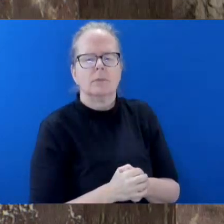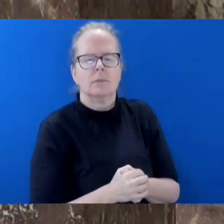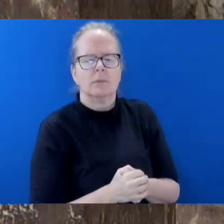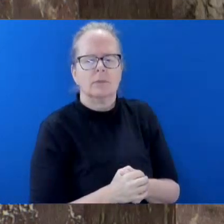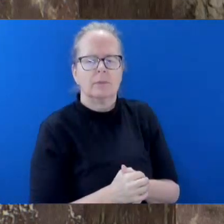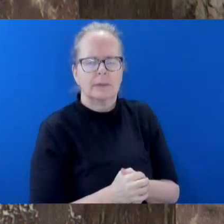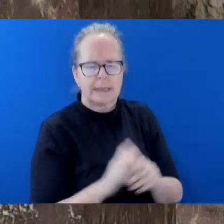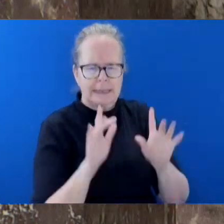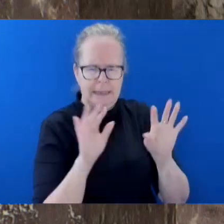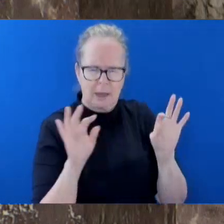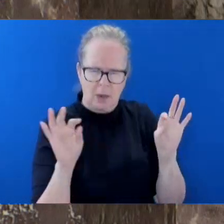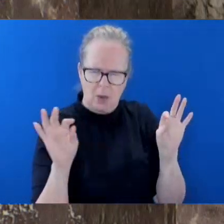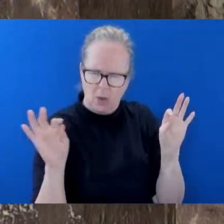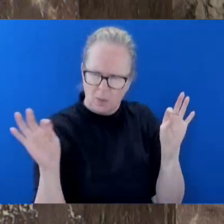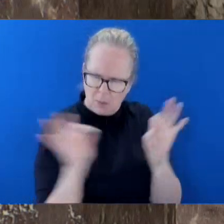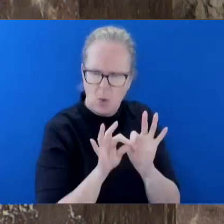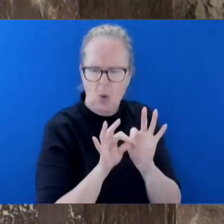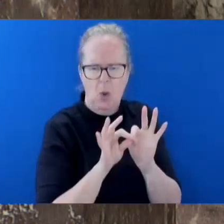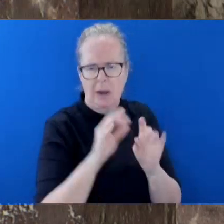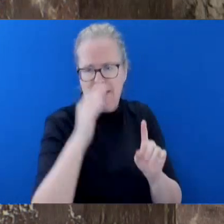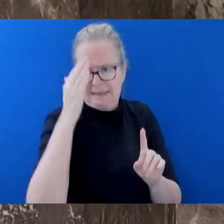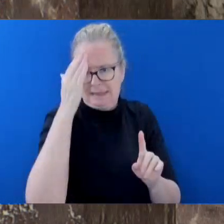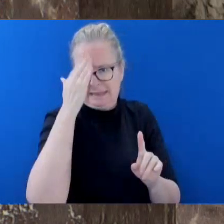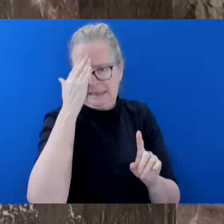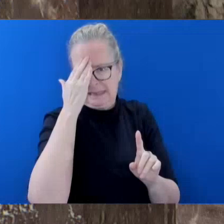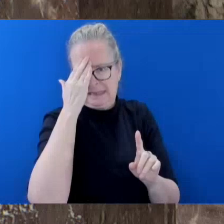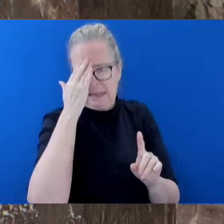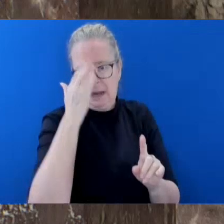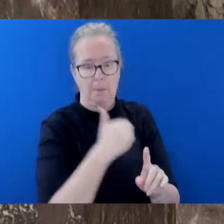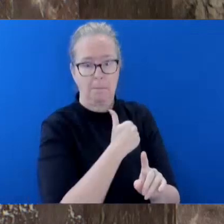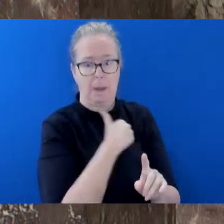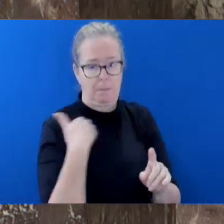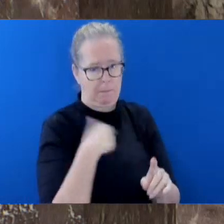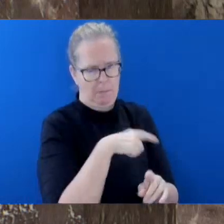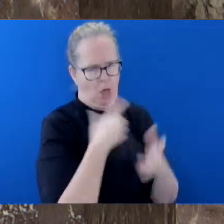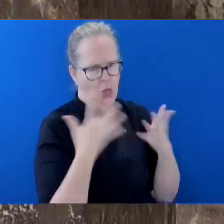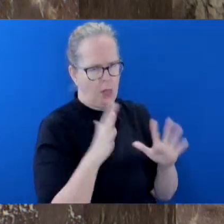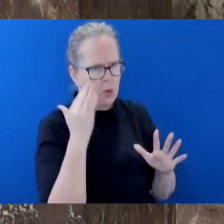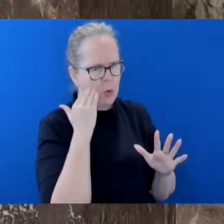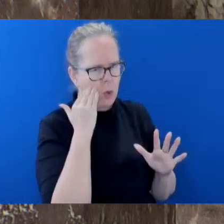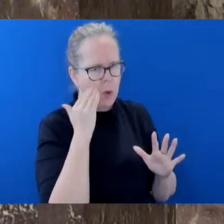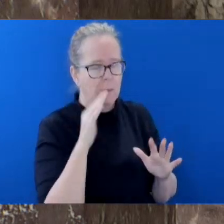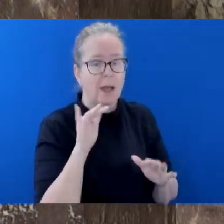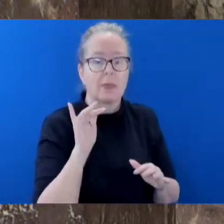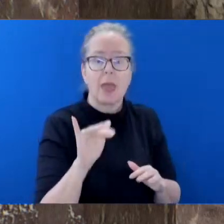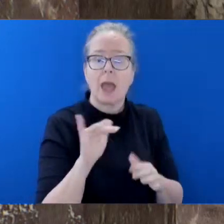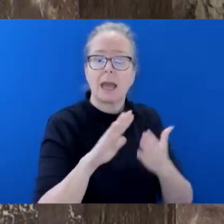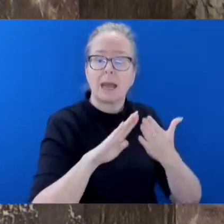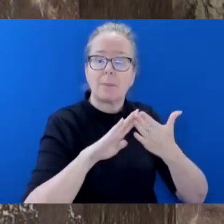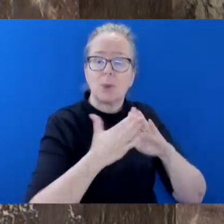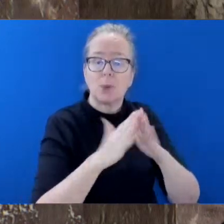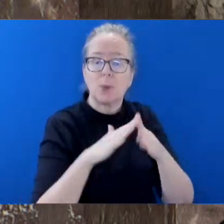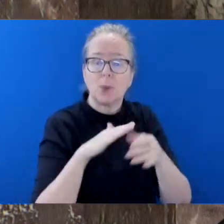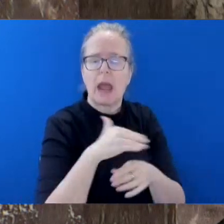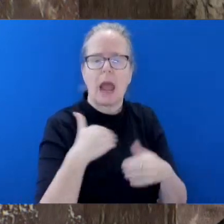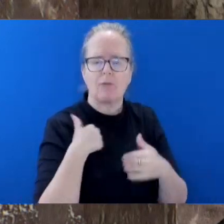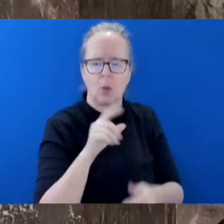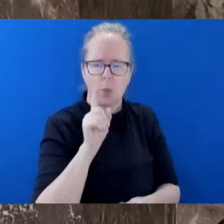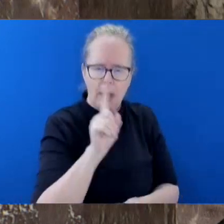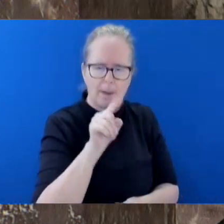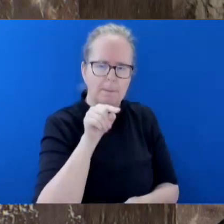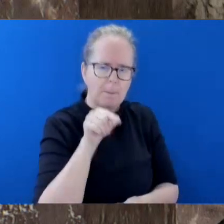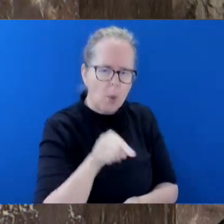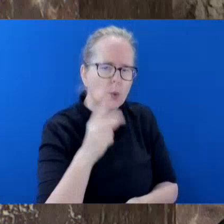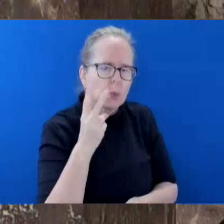I think the member knows this, that his community has a 1.2% vacancy rate. People are struggling to find housing in not only